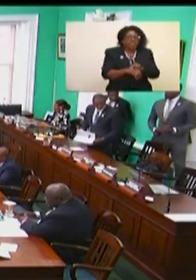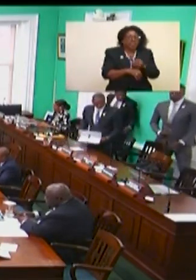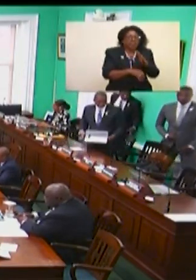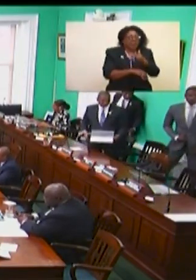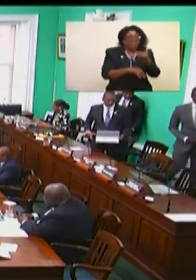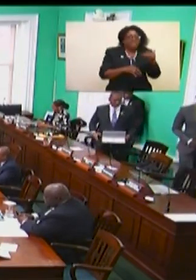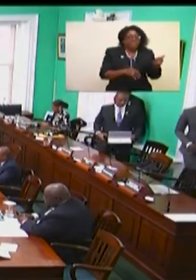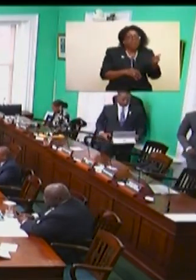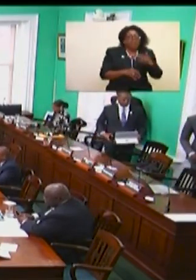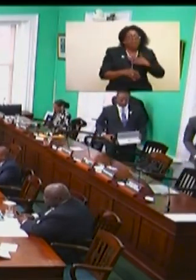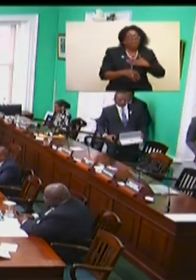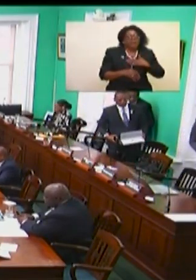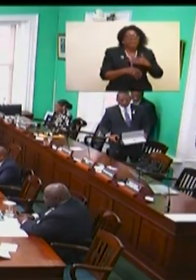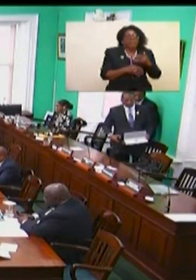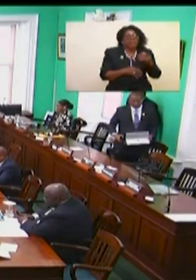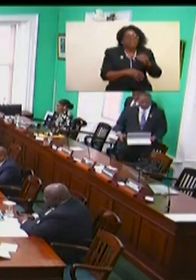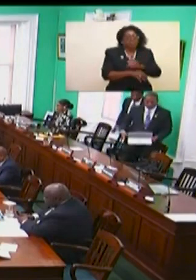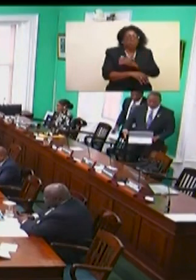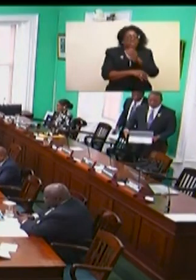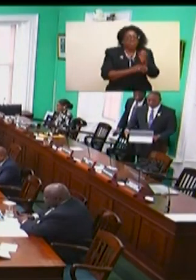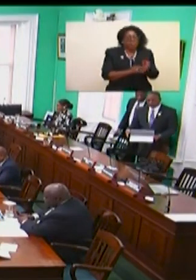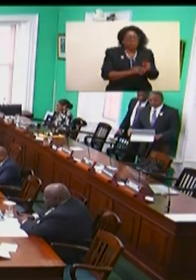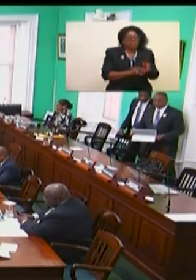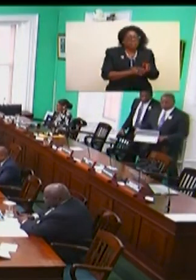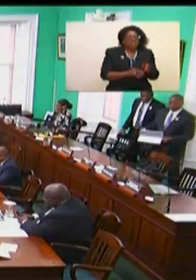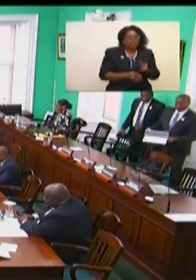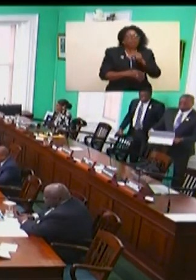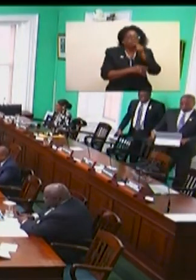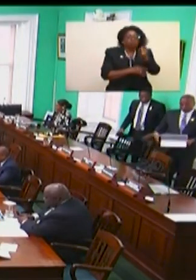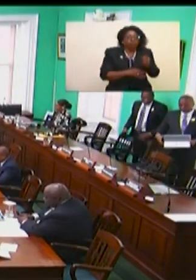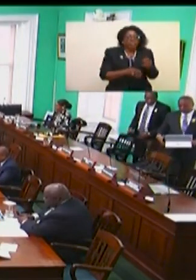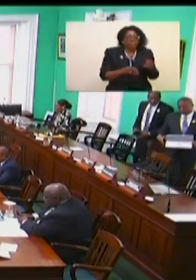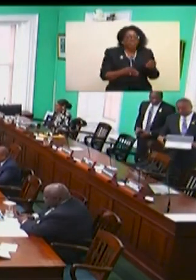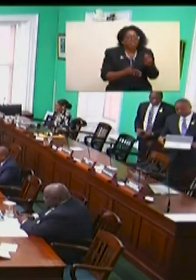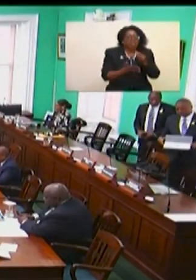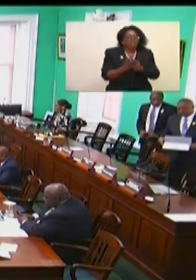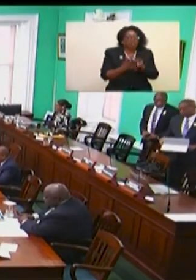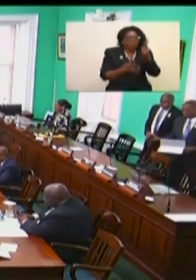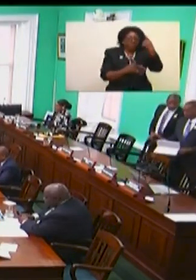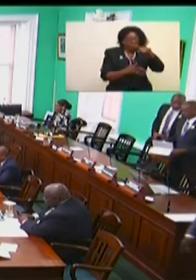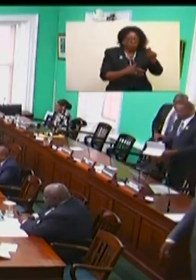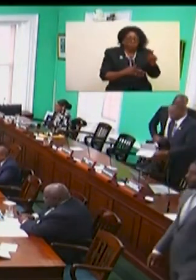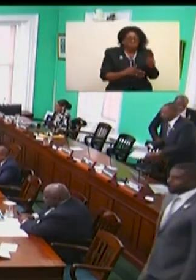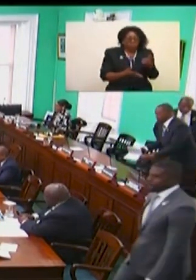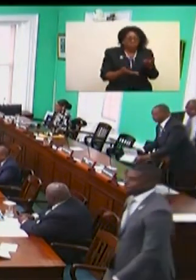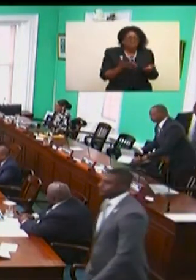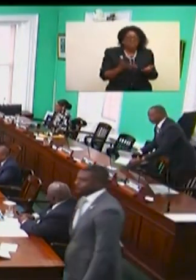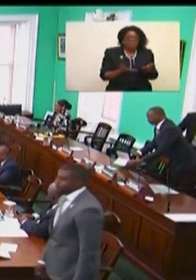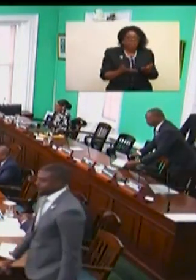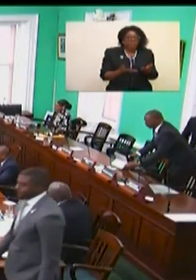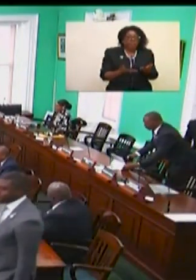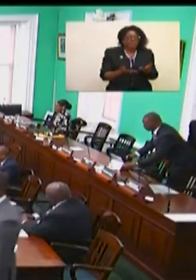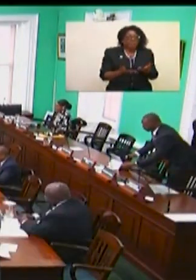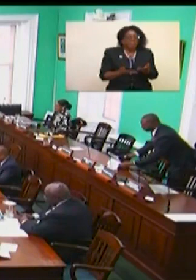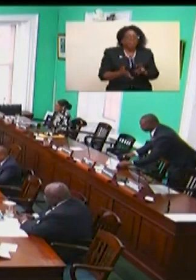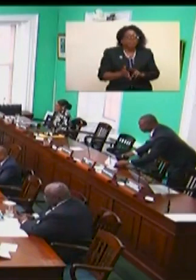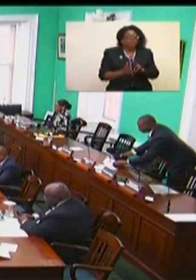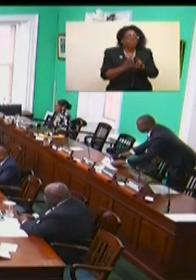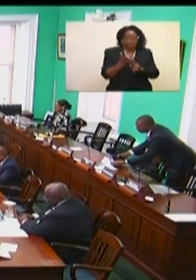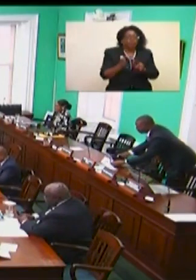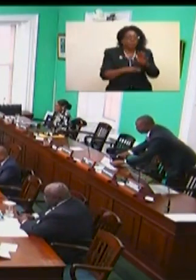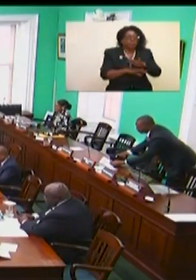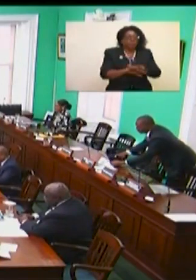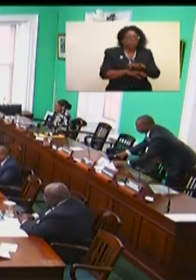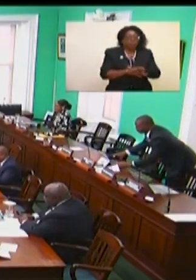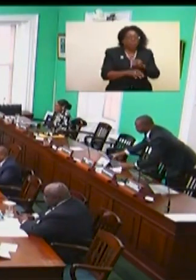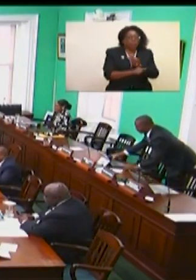Their stewardship truly accounted for. Their reports on the work in